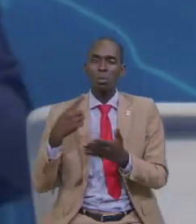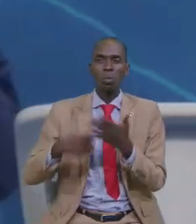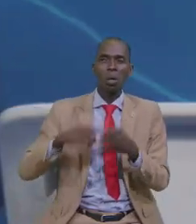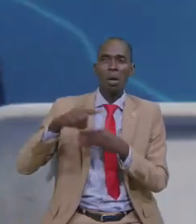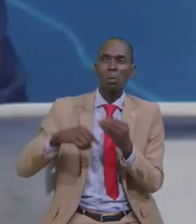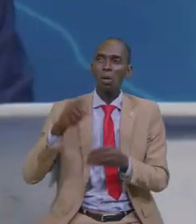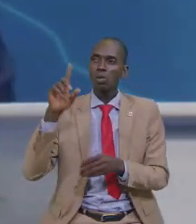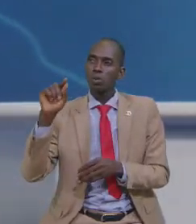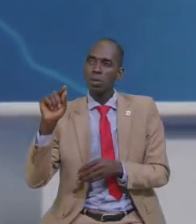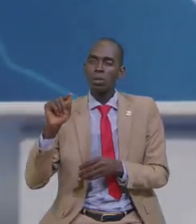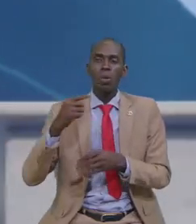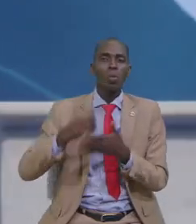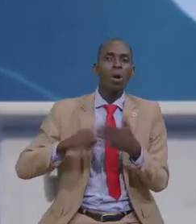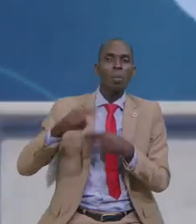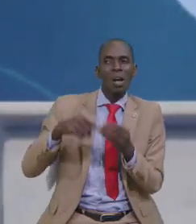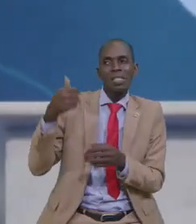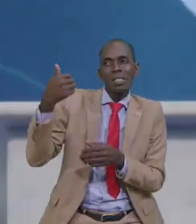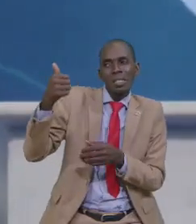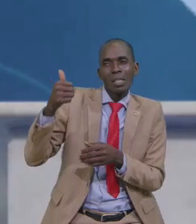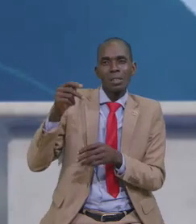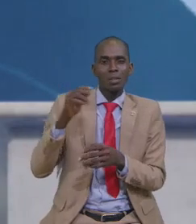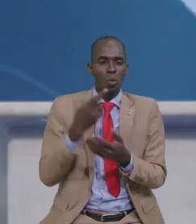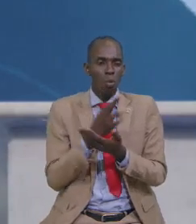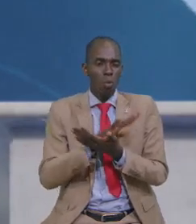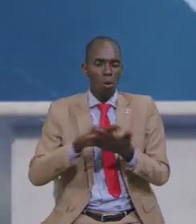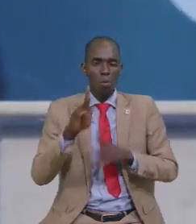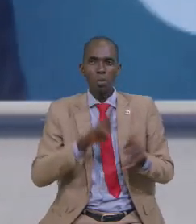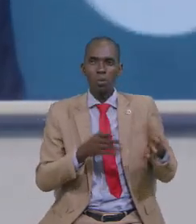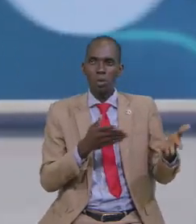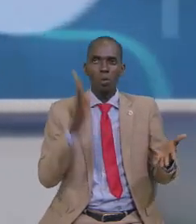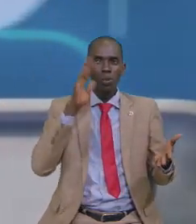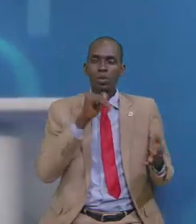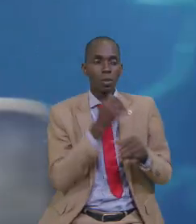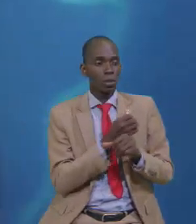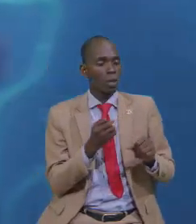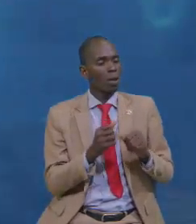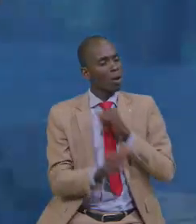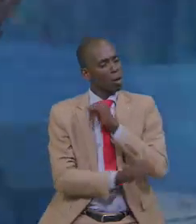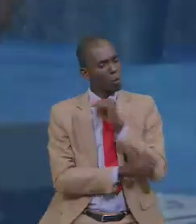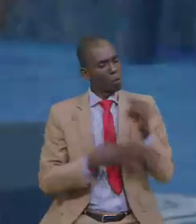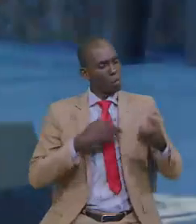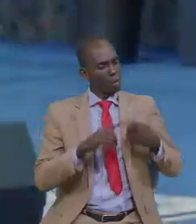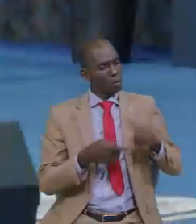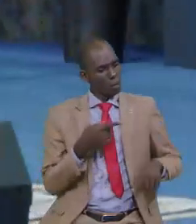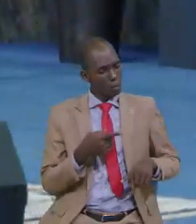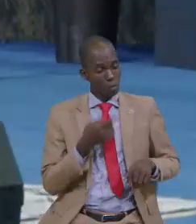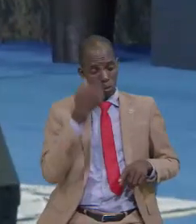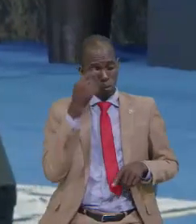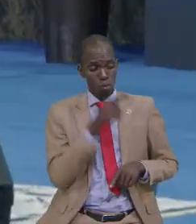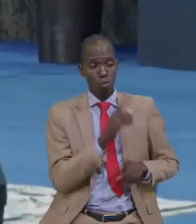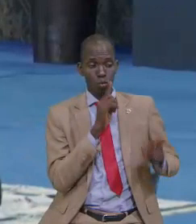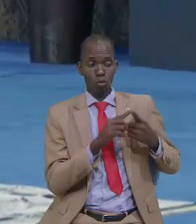find 10 there, will you not spare them? Abraham, my friend, coming from your mouth,